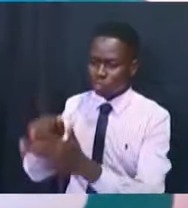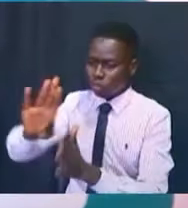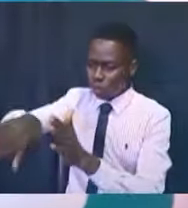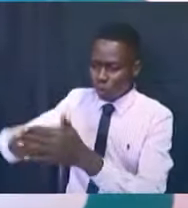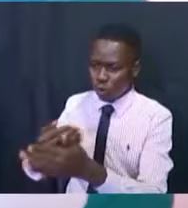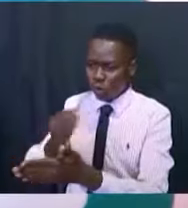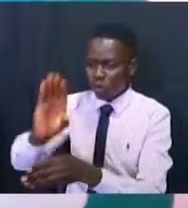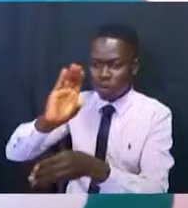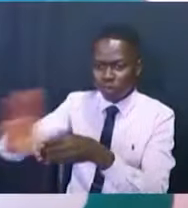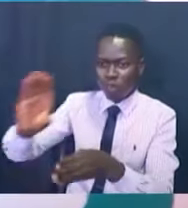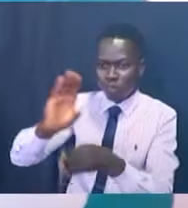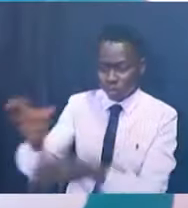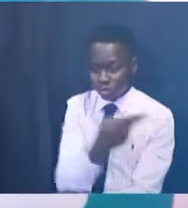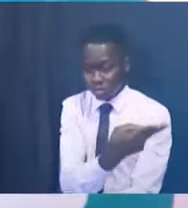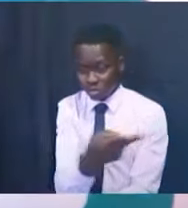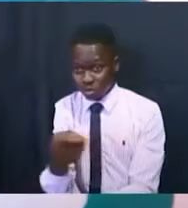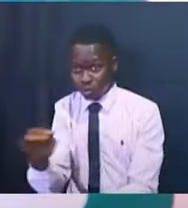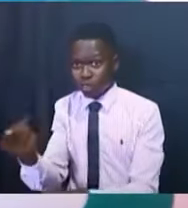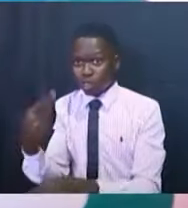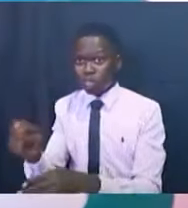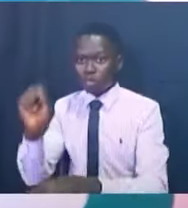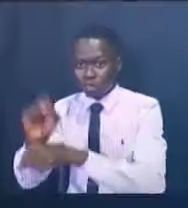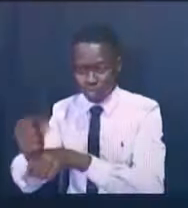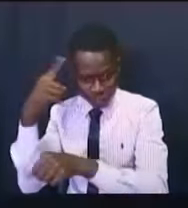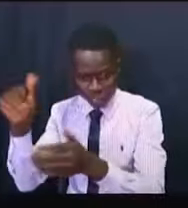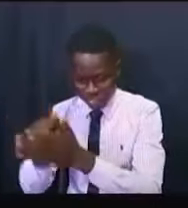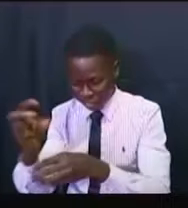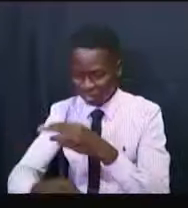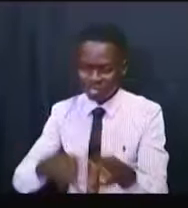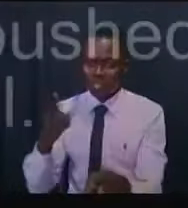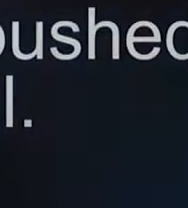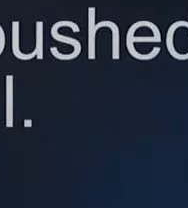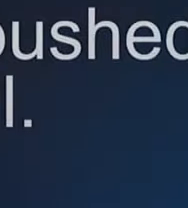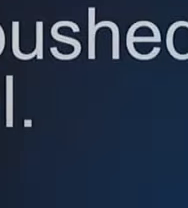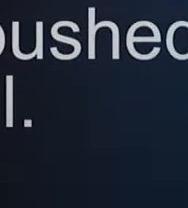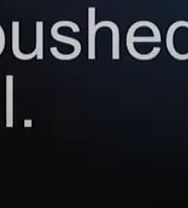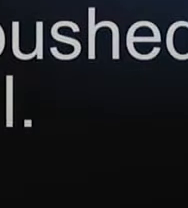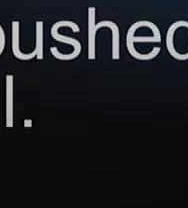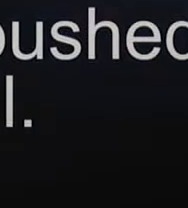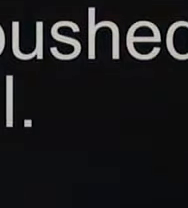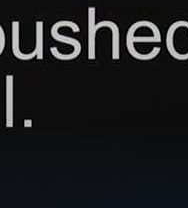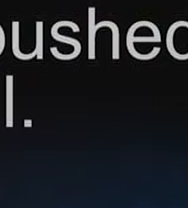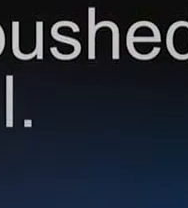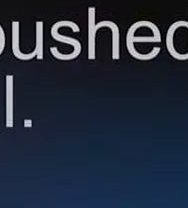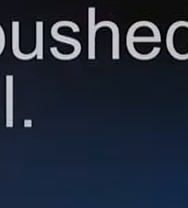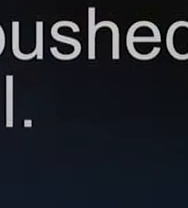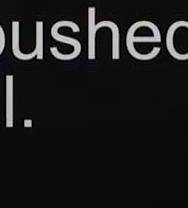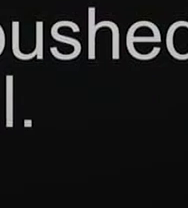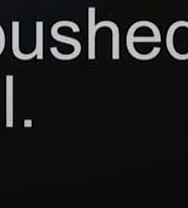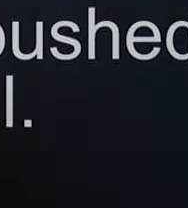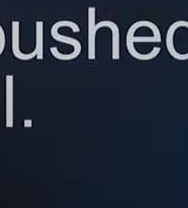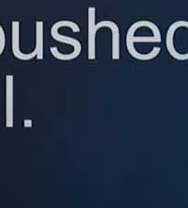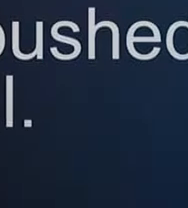all the forces of hell. Expressed like gangrene, it is aimed at the